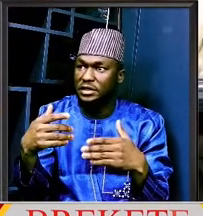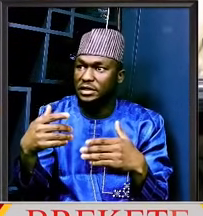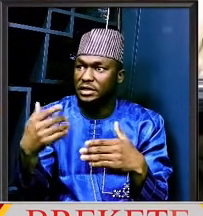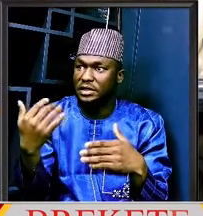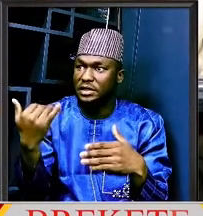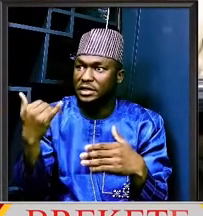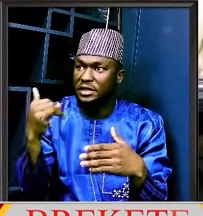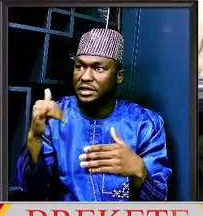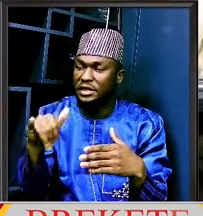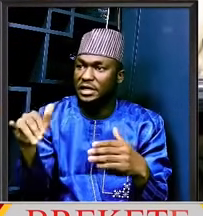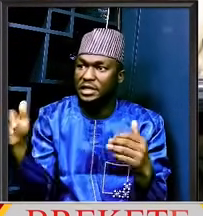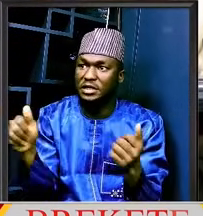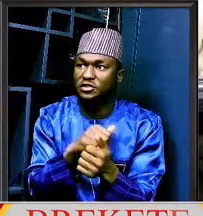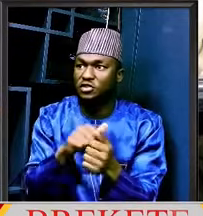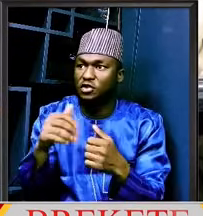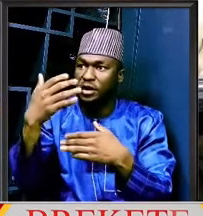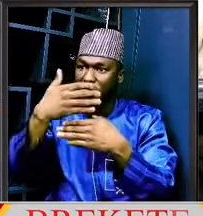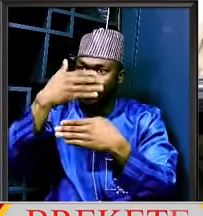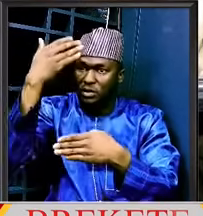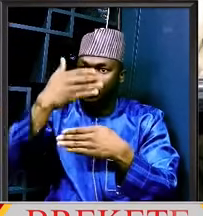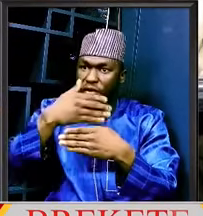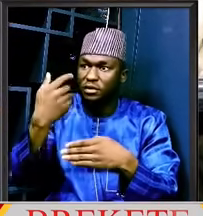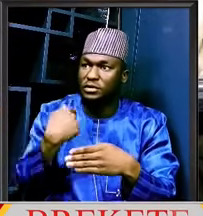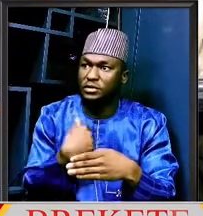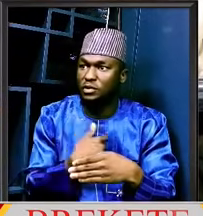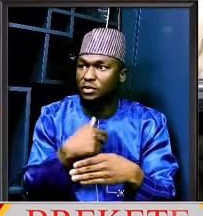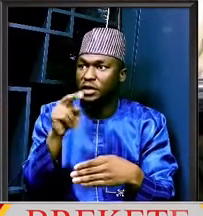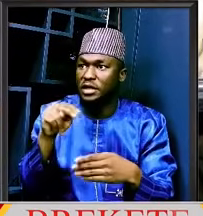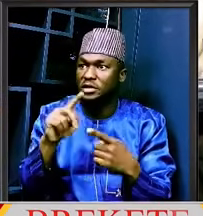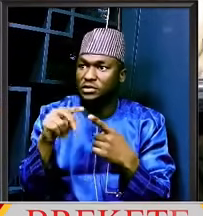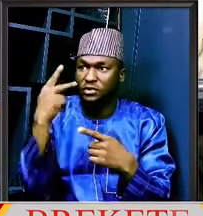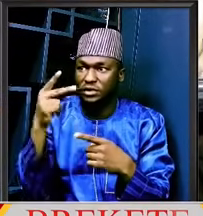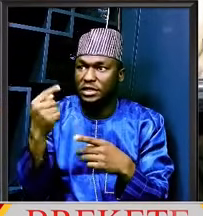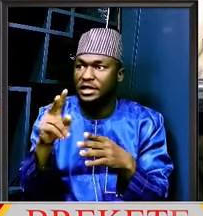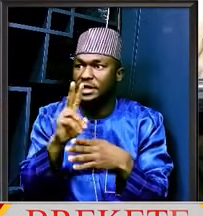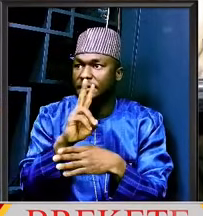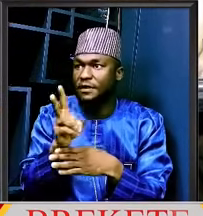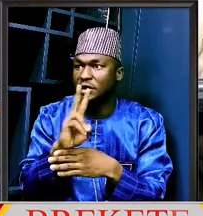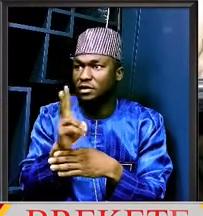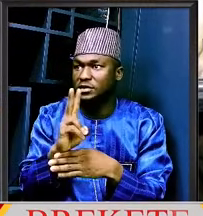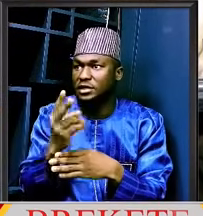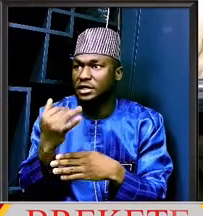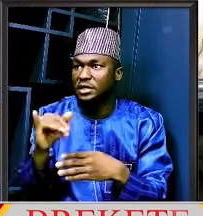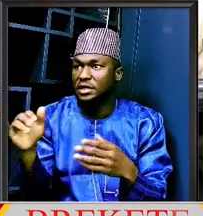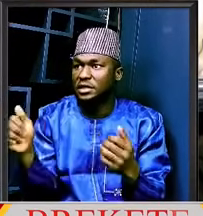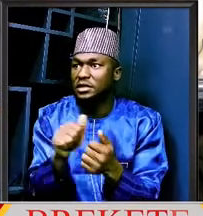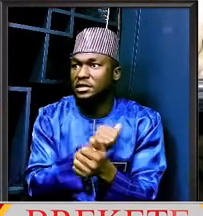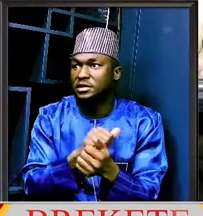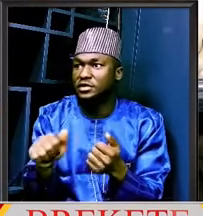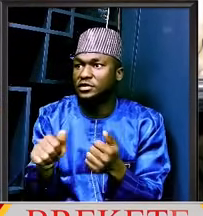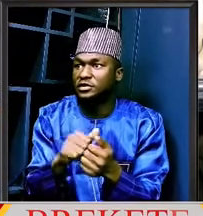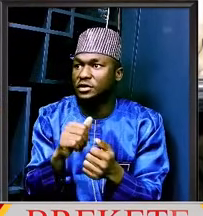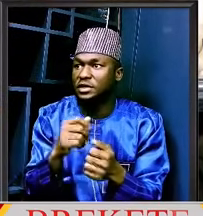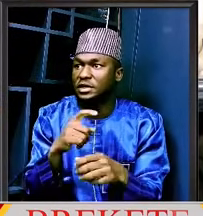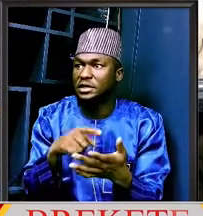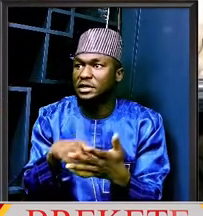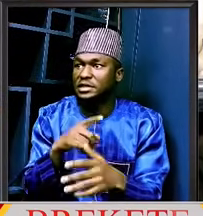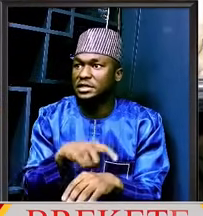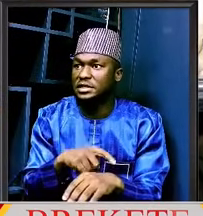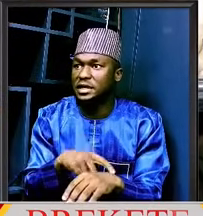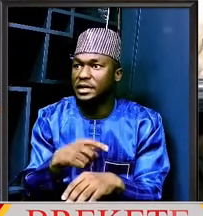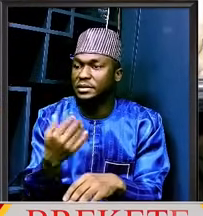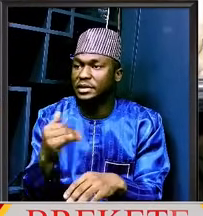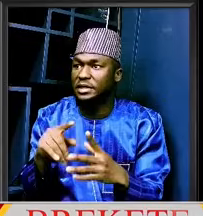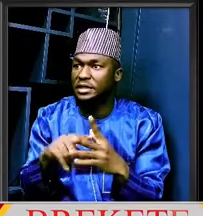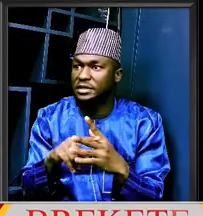just destroyed some windows. We need to see the videos. Continue. They just destroyed some windows. So this time around, they